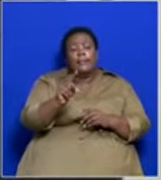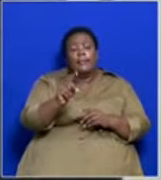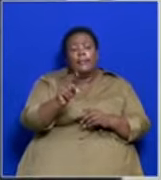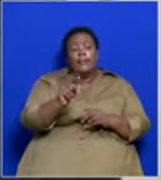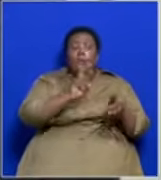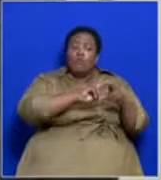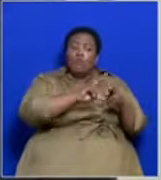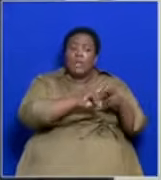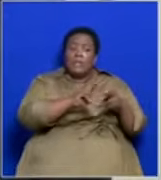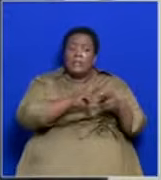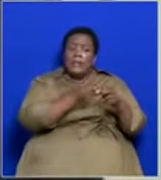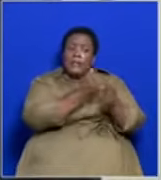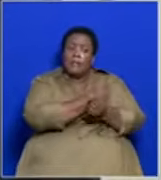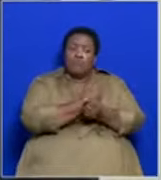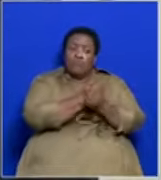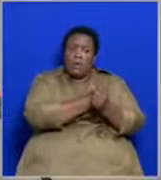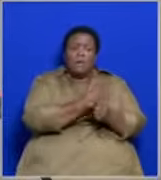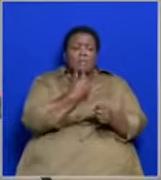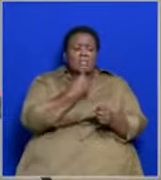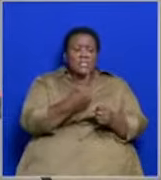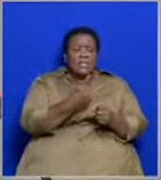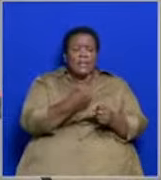but I refused.